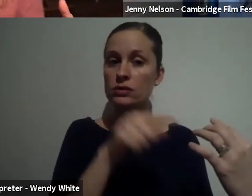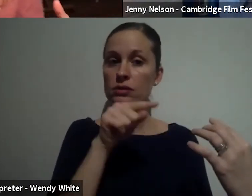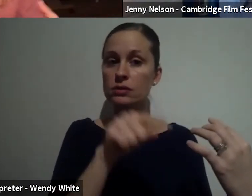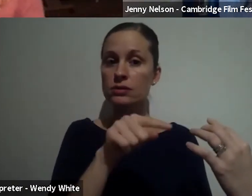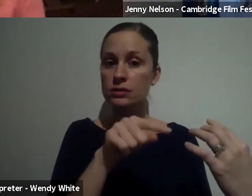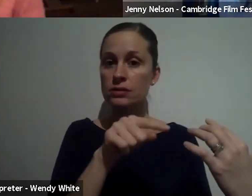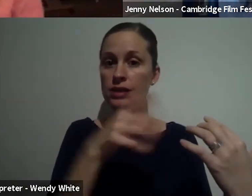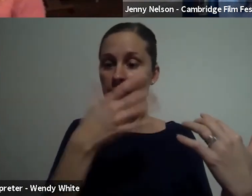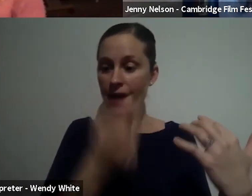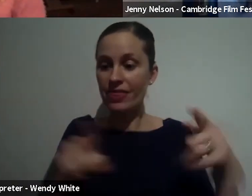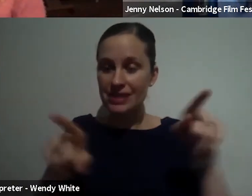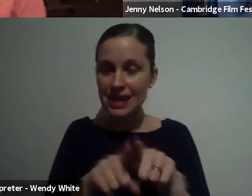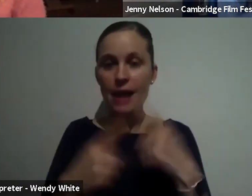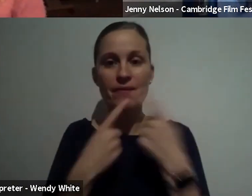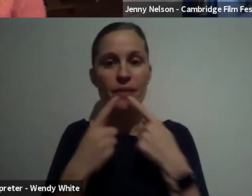Celia has.